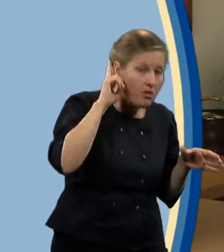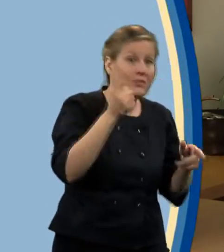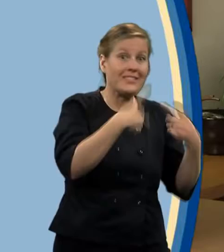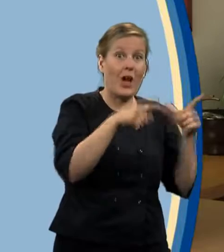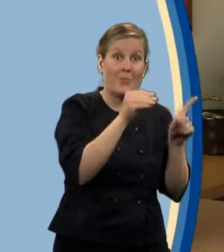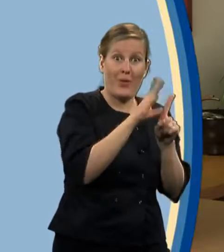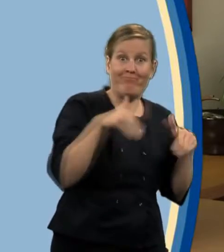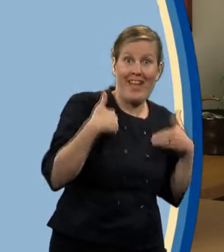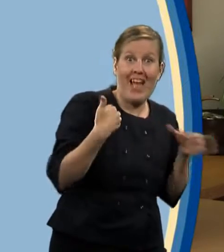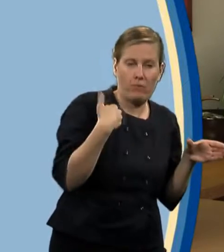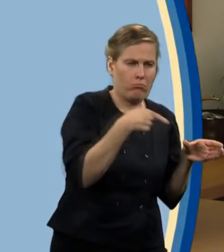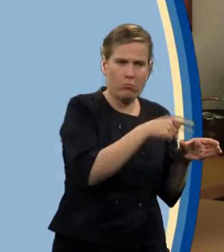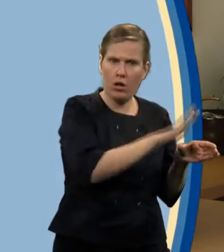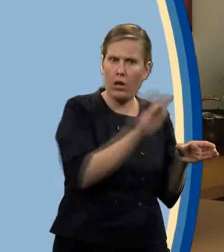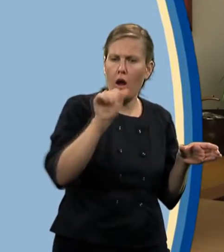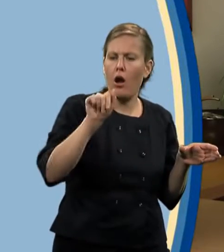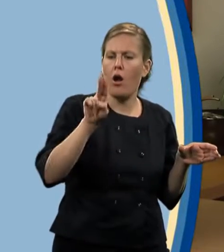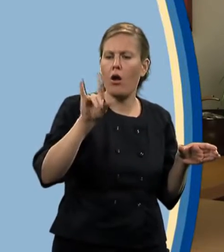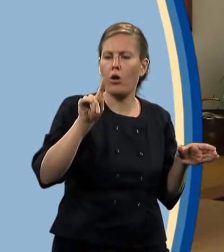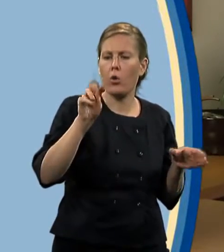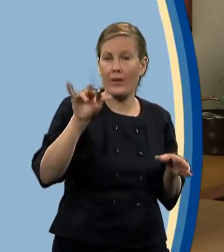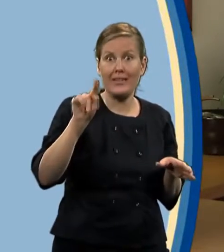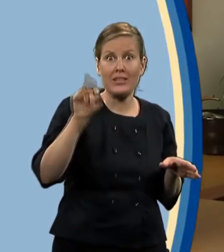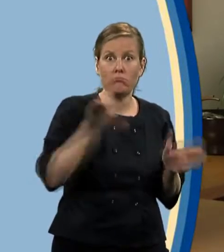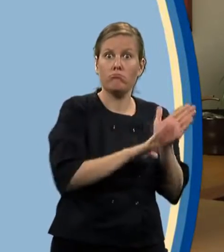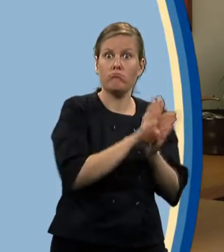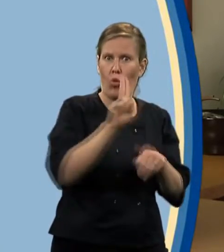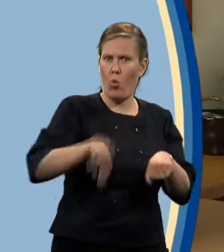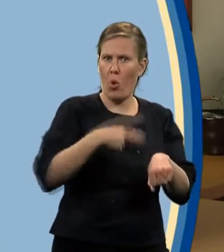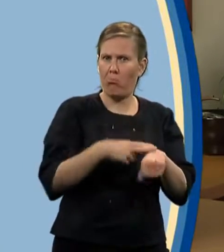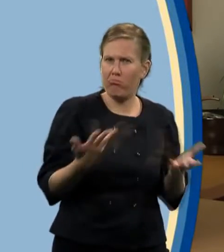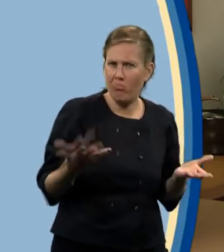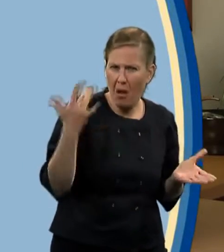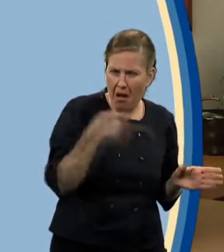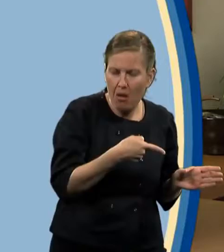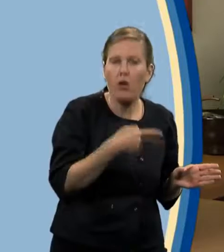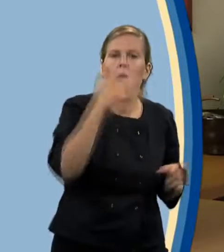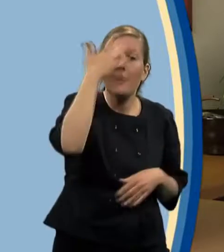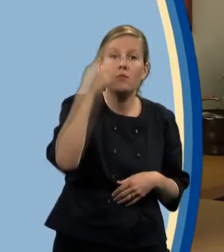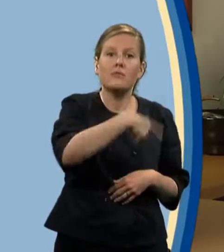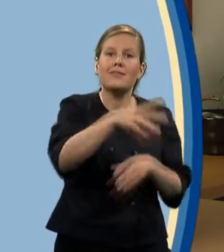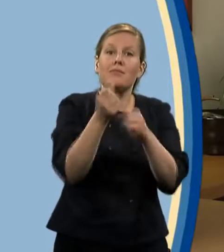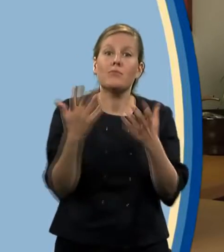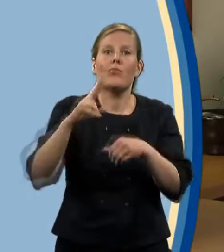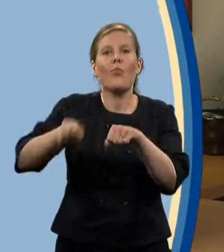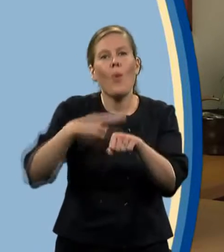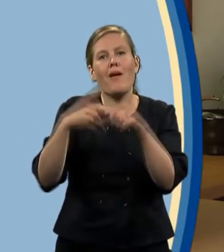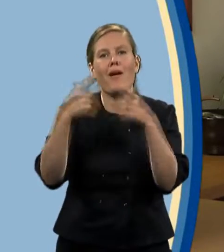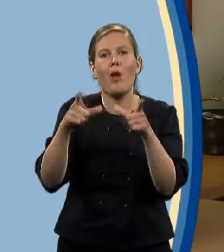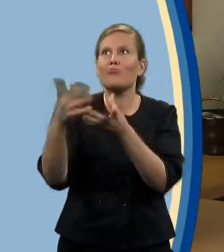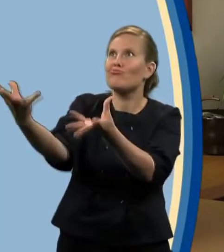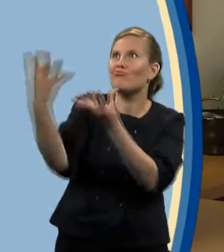cochlear implantation and sign language exposure show normal auditory tissue development because they got